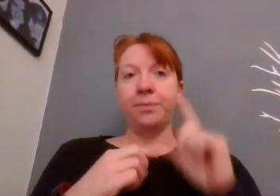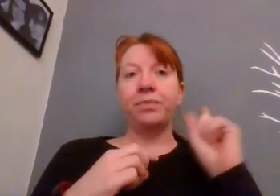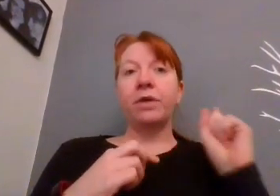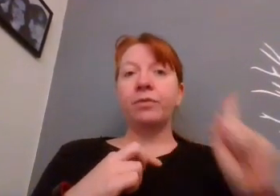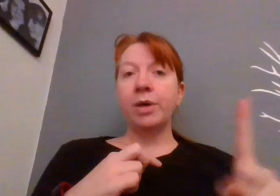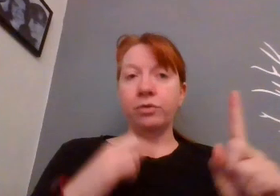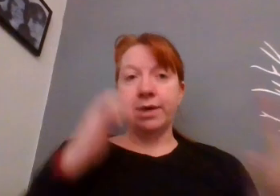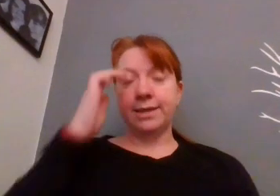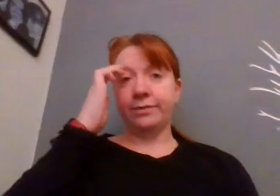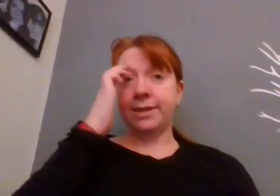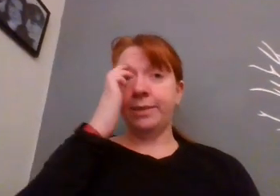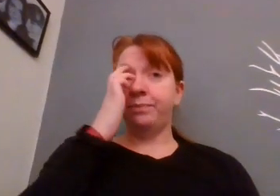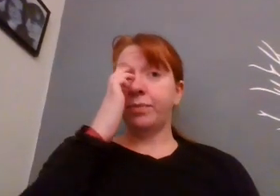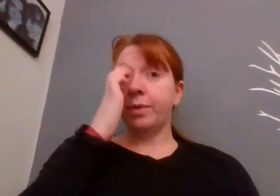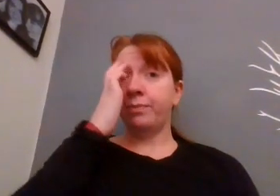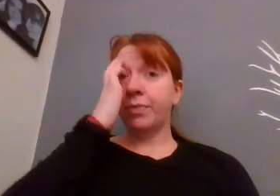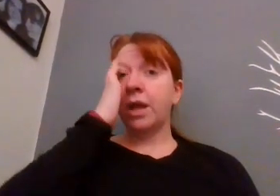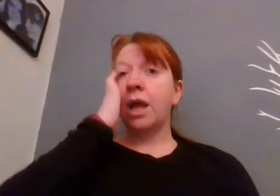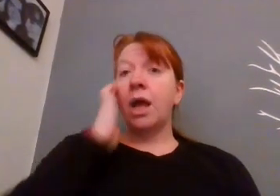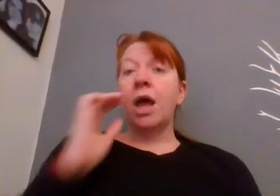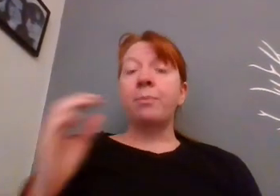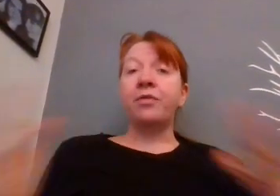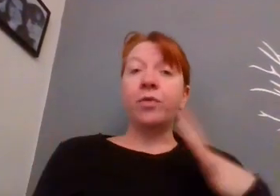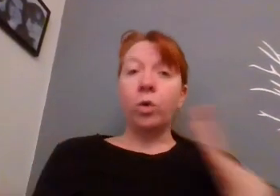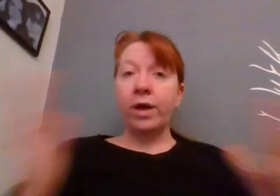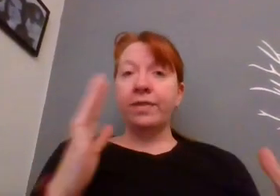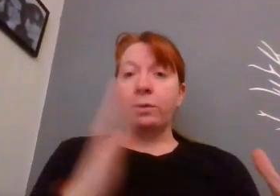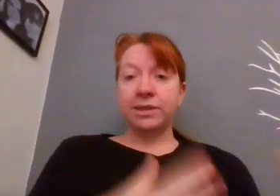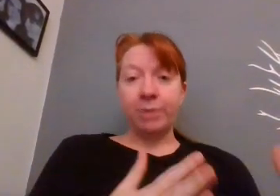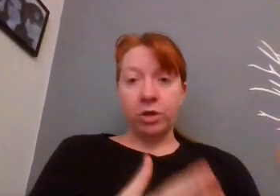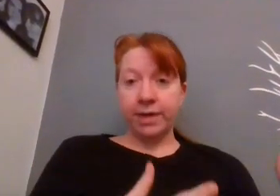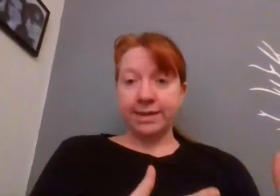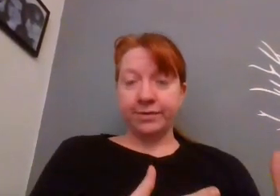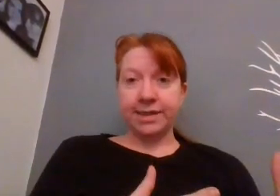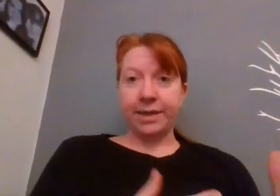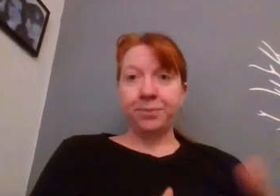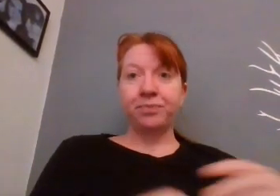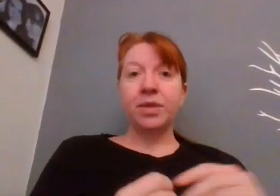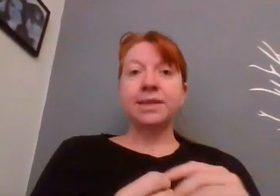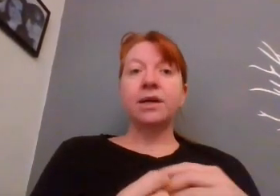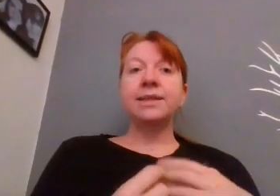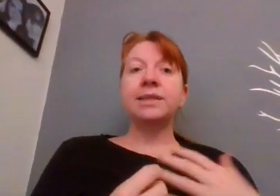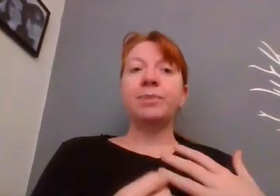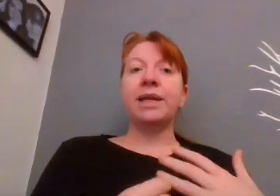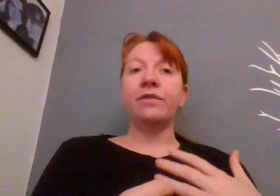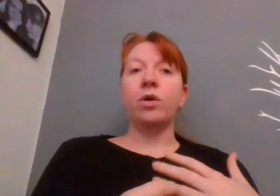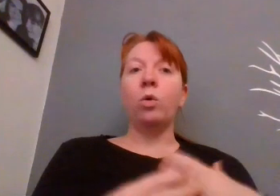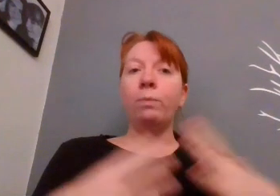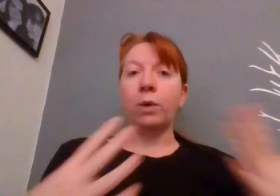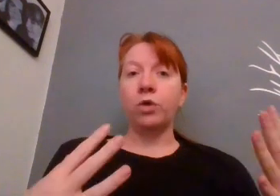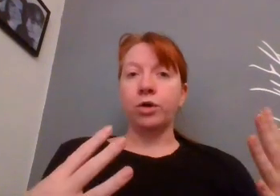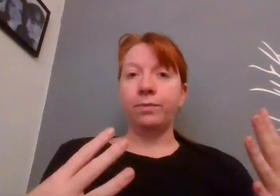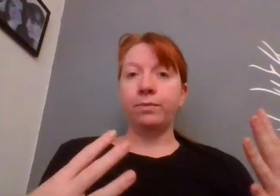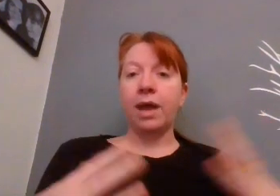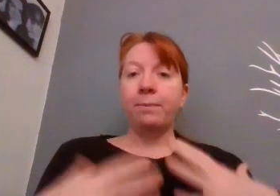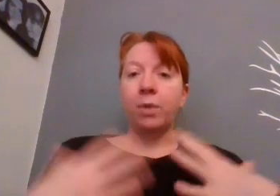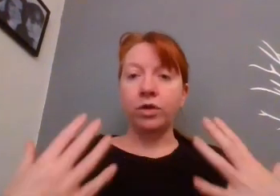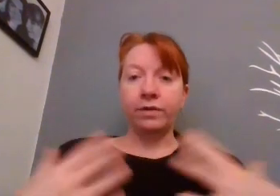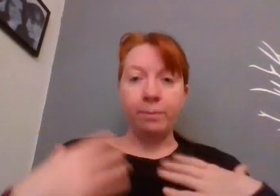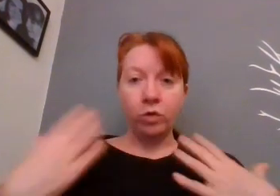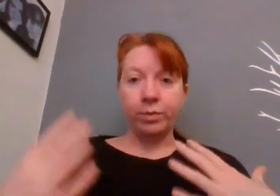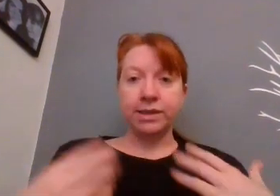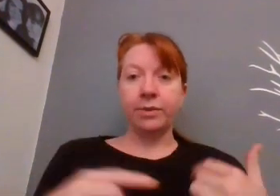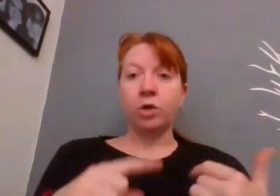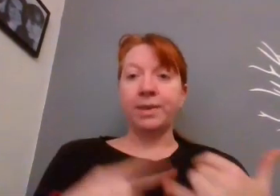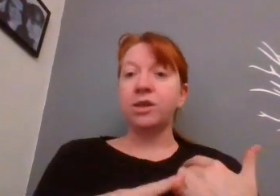relativity. So, special relativity. Before there was special relativity, scientists believed that all motion, and